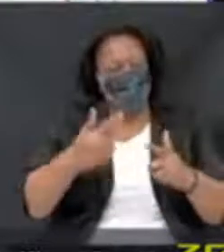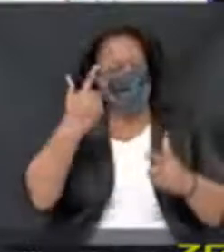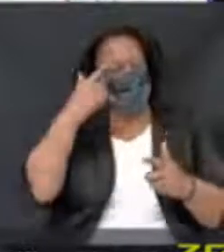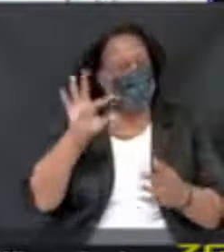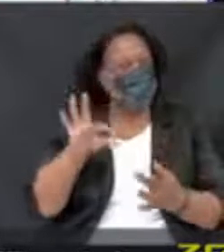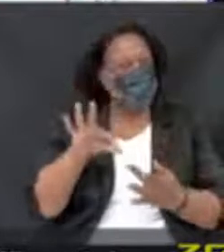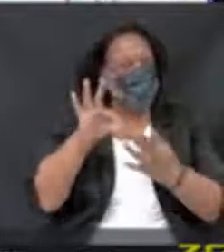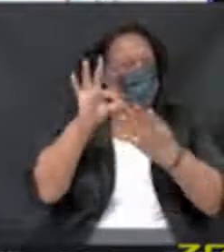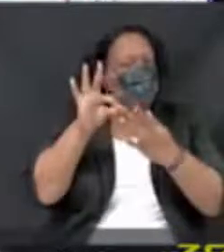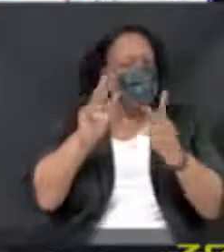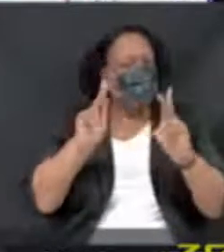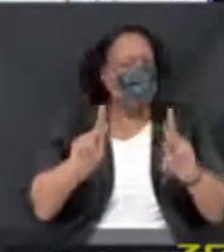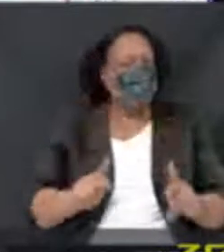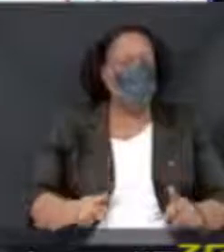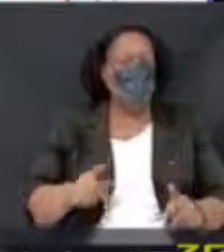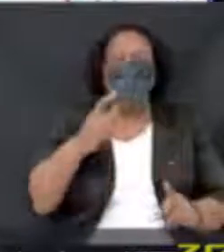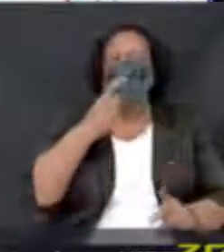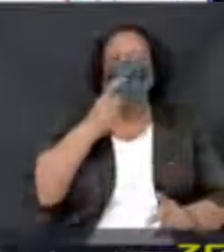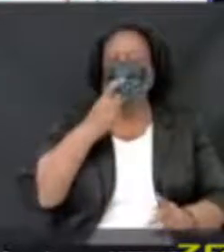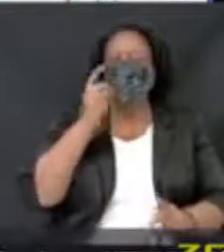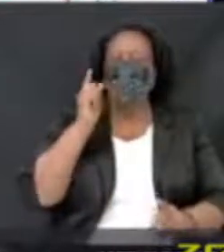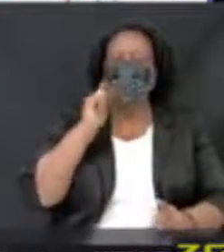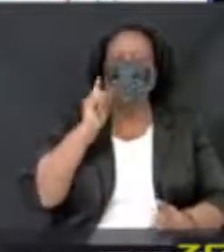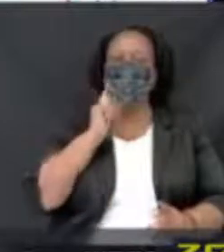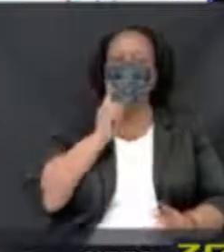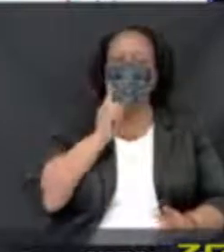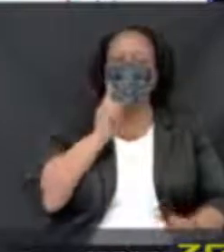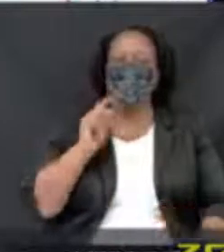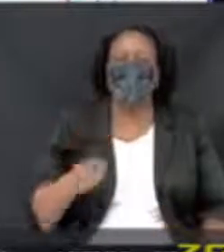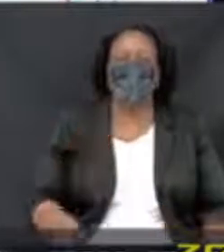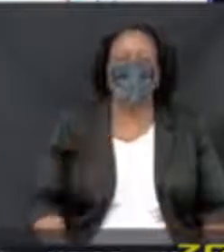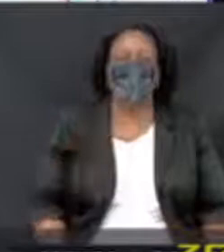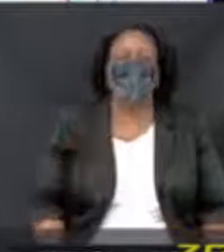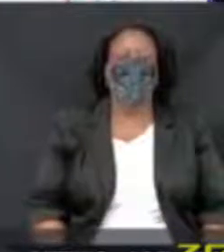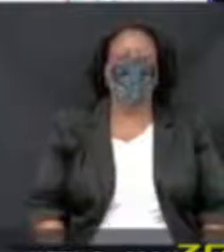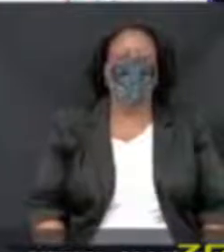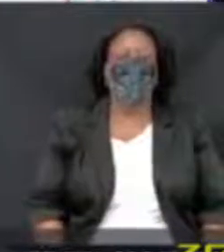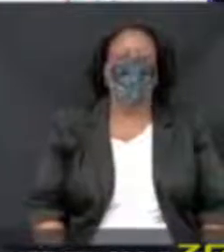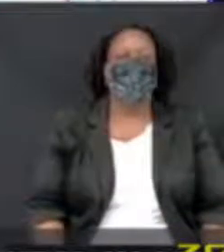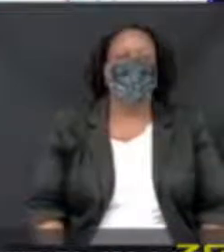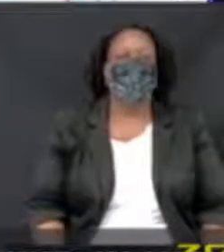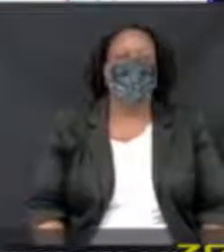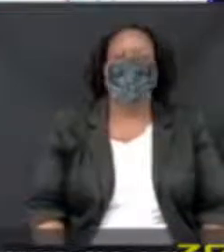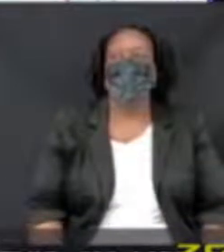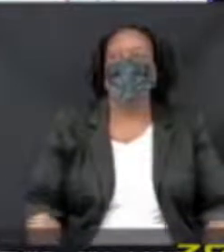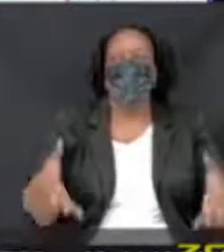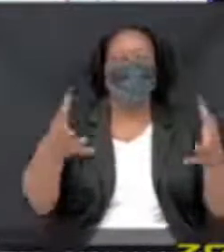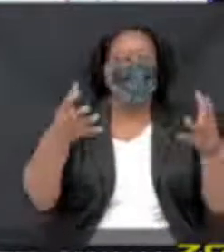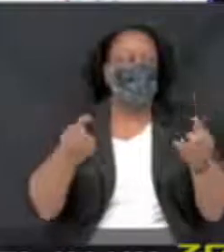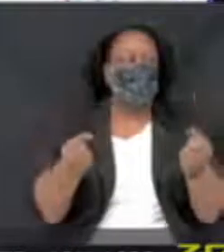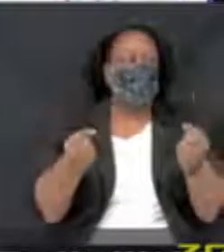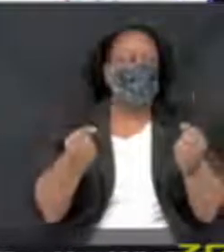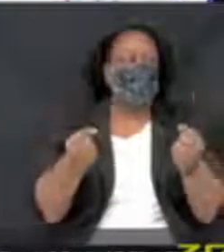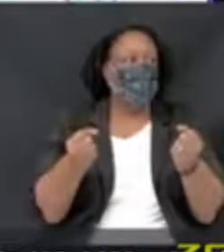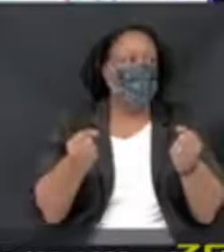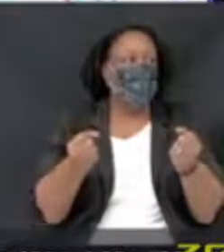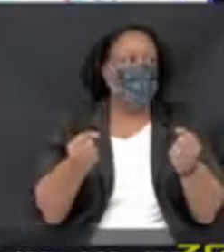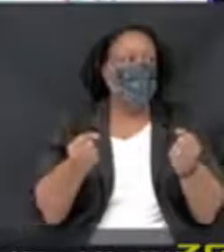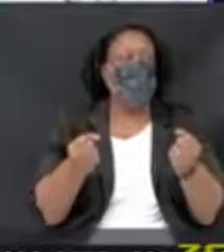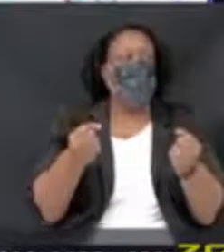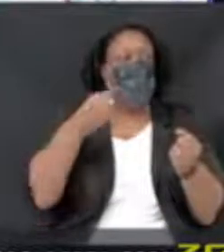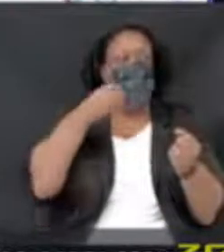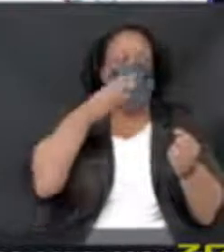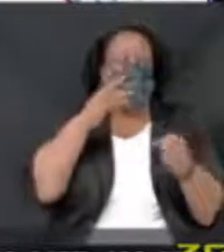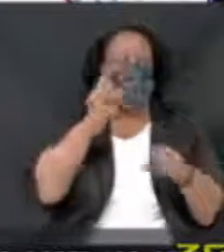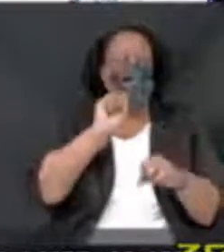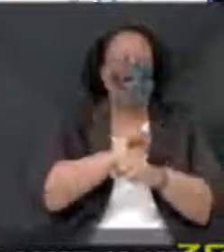of people within our society. I want to thank Ophelia Blanchard, who works